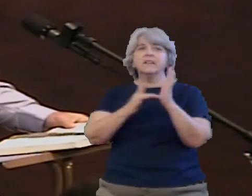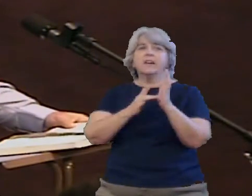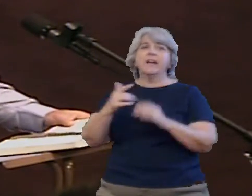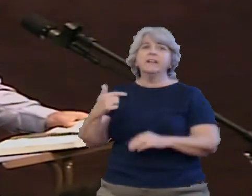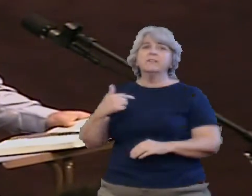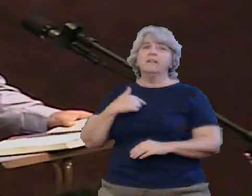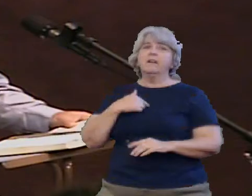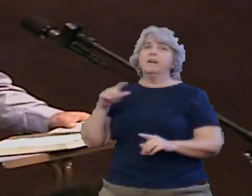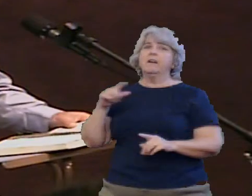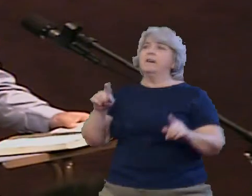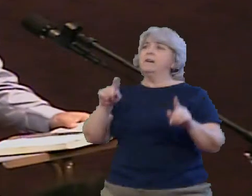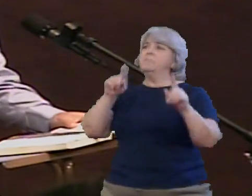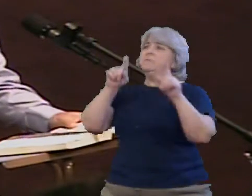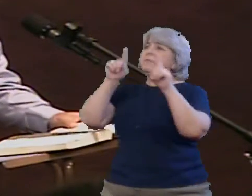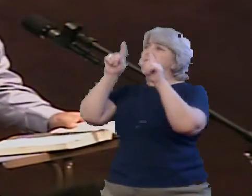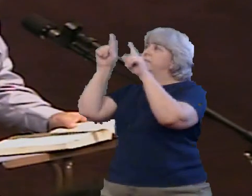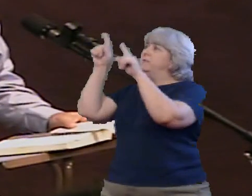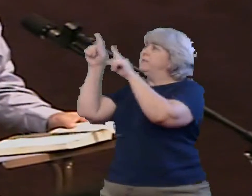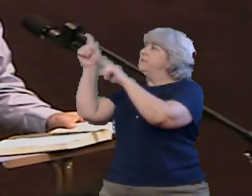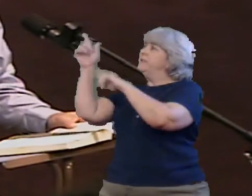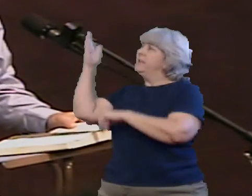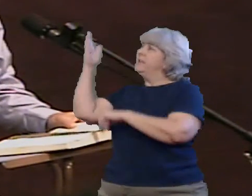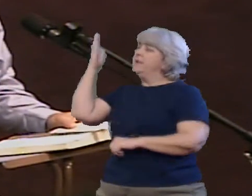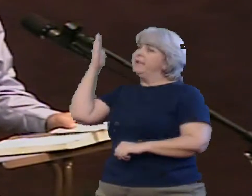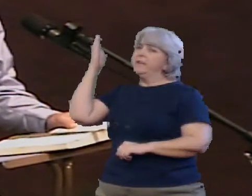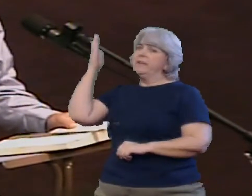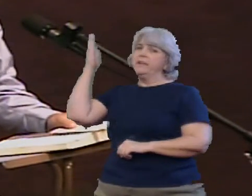Jesus, I come to